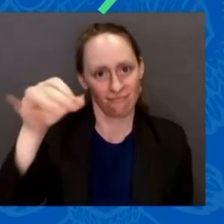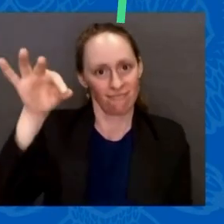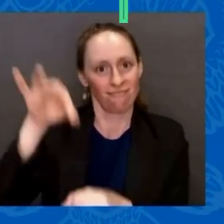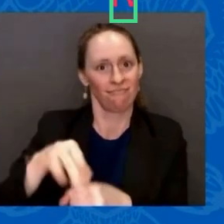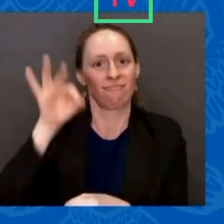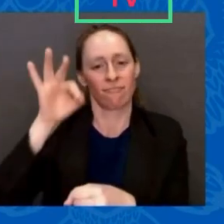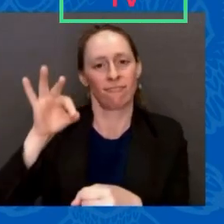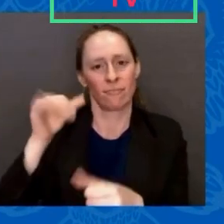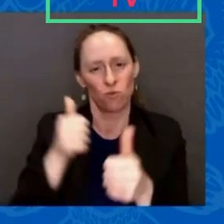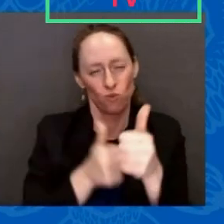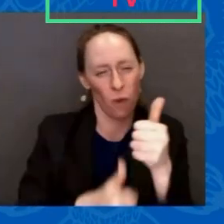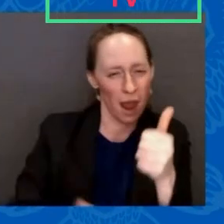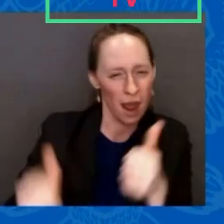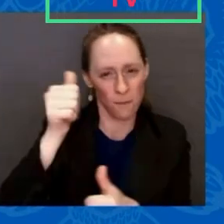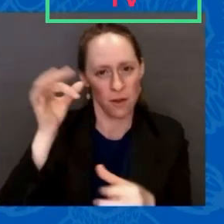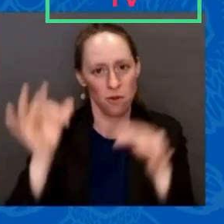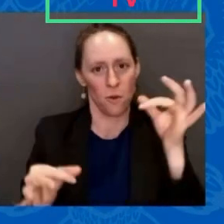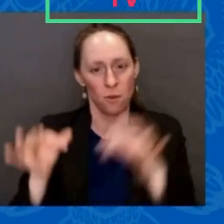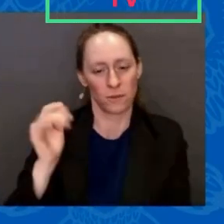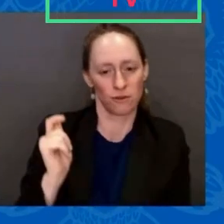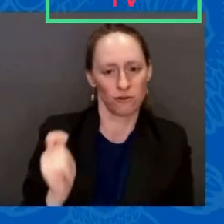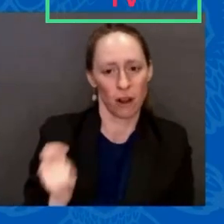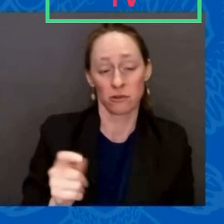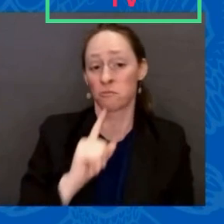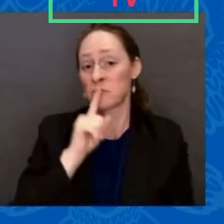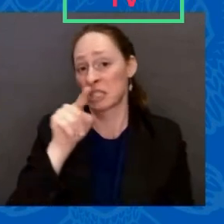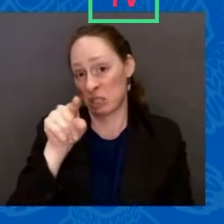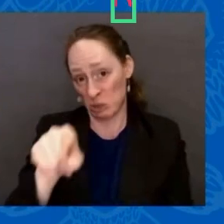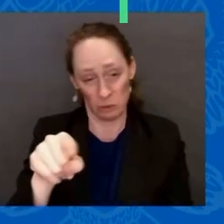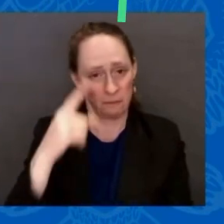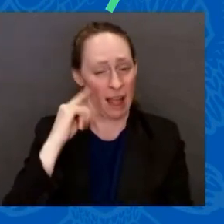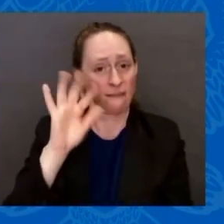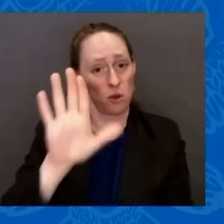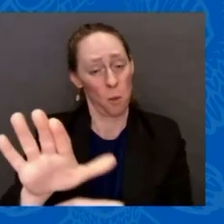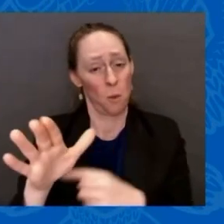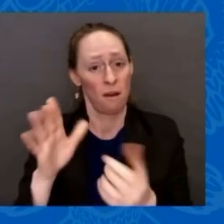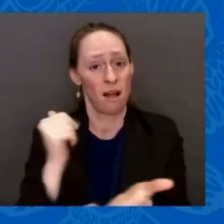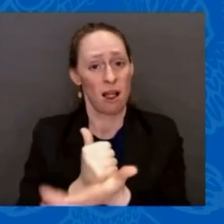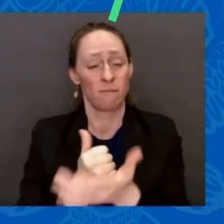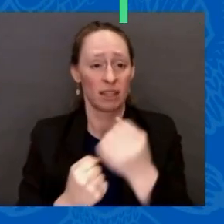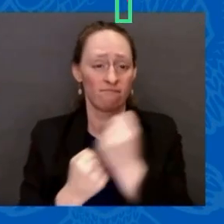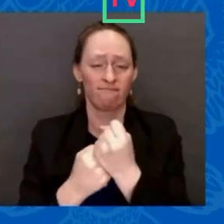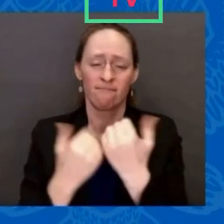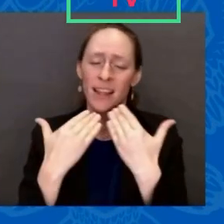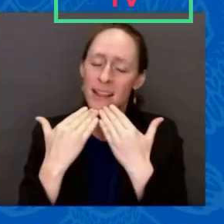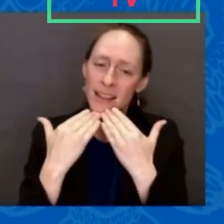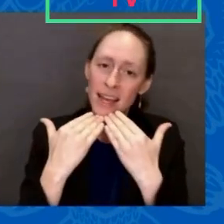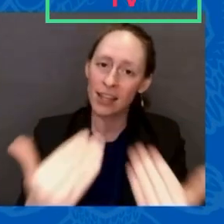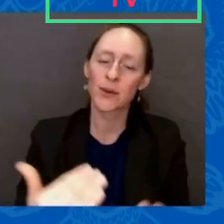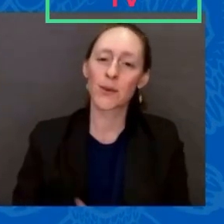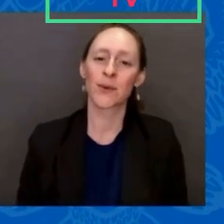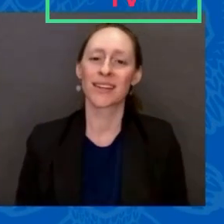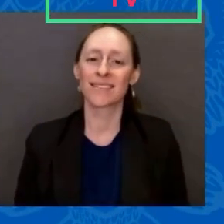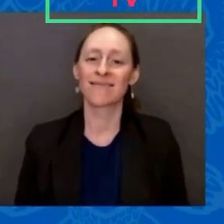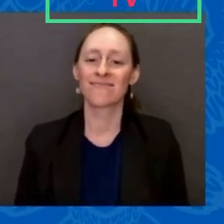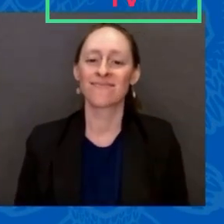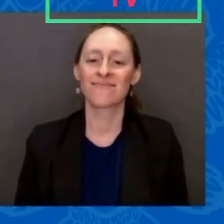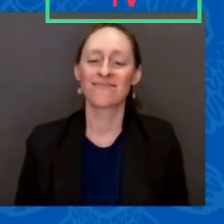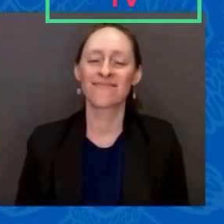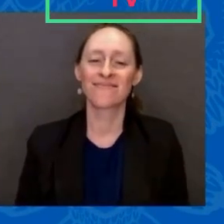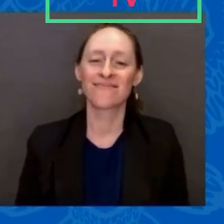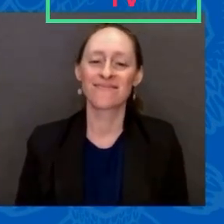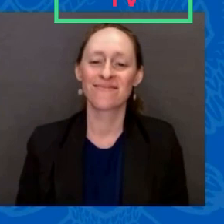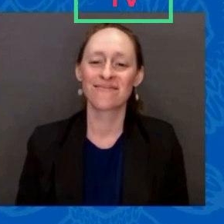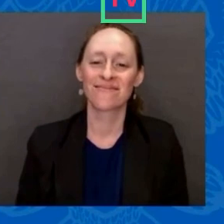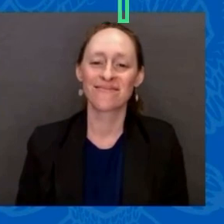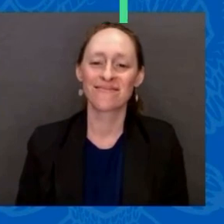me. Dick, you really are the best, man. And by the way, when I have questions about just about anything at all beyond the Judiciary Committee, I still call him anyway